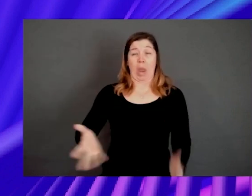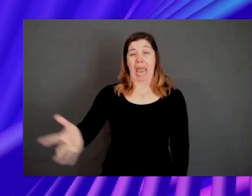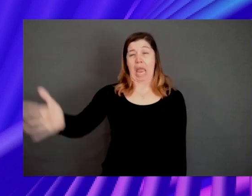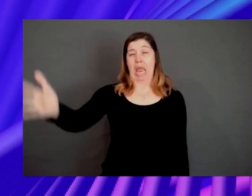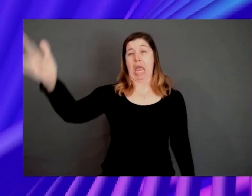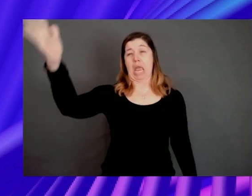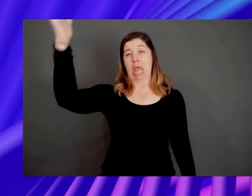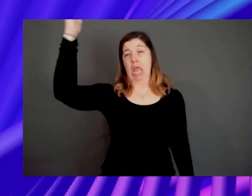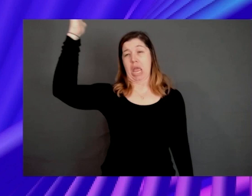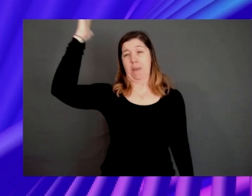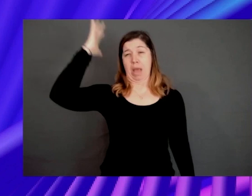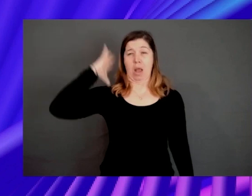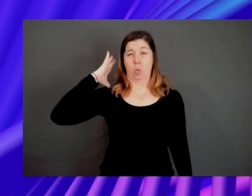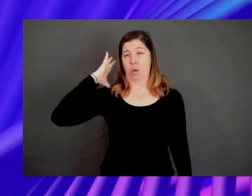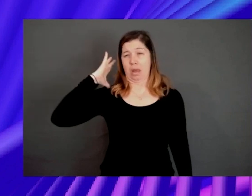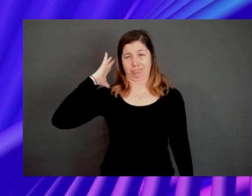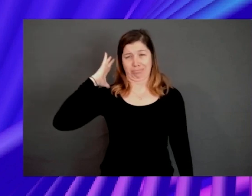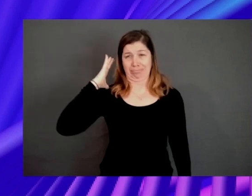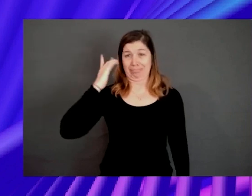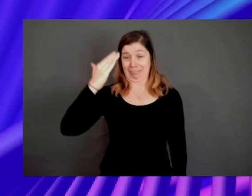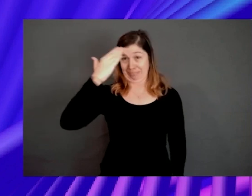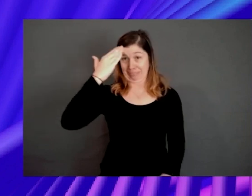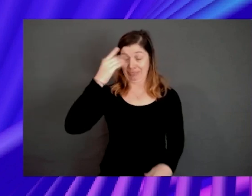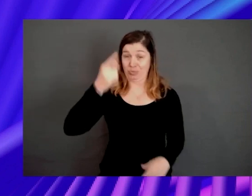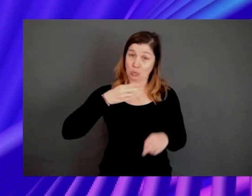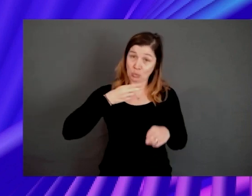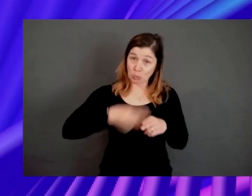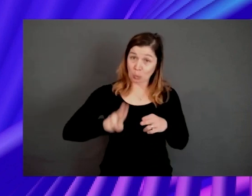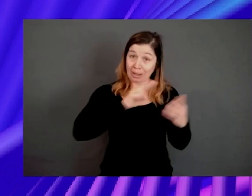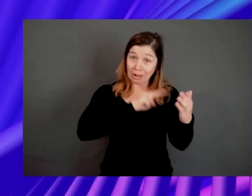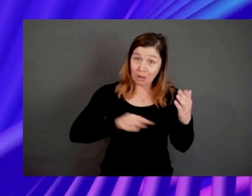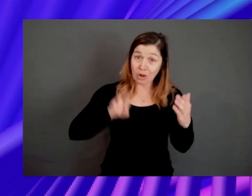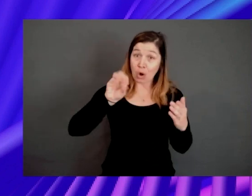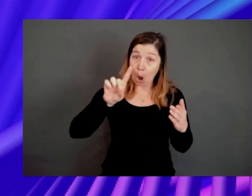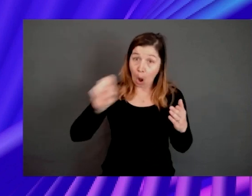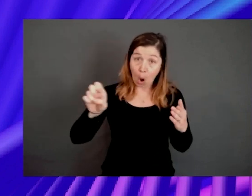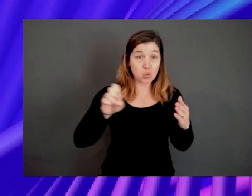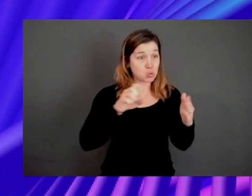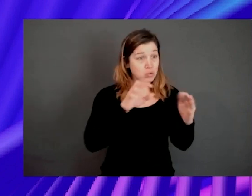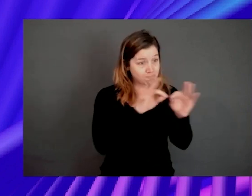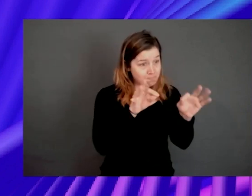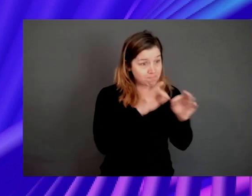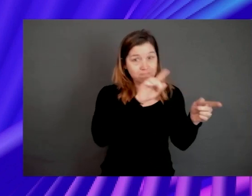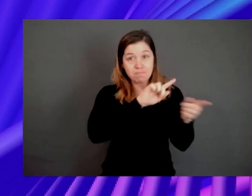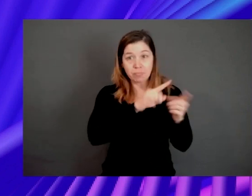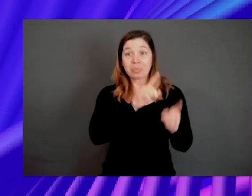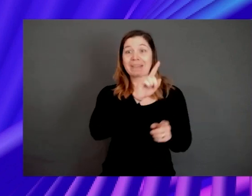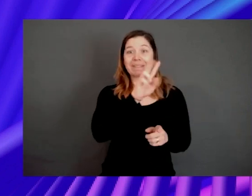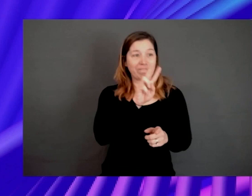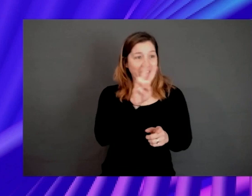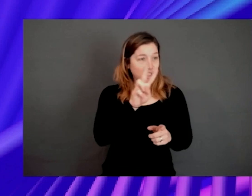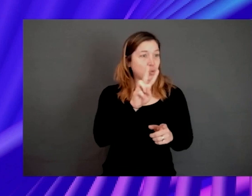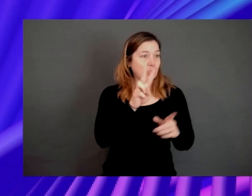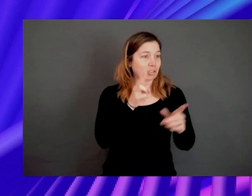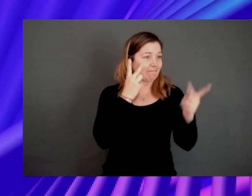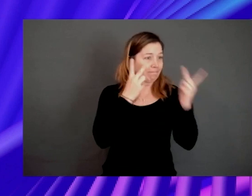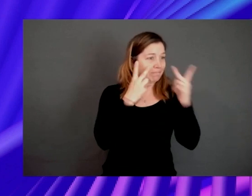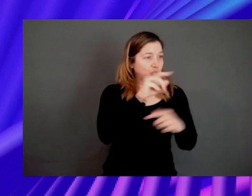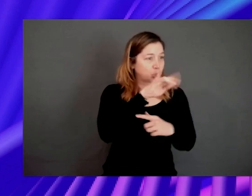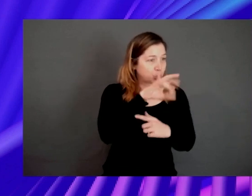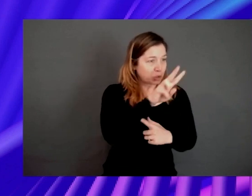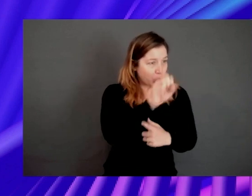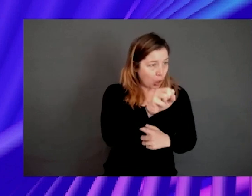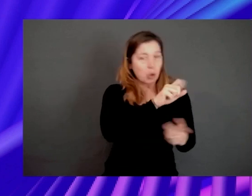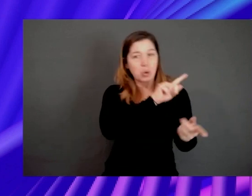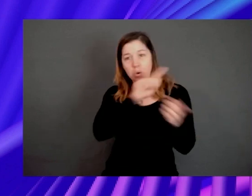like, how can you quickly get your code from Visual Studio out into the cloud? And we were very, at the time, right? We just